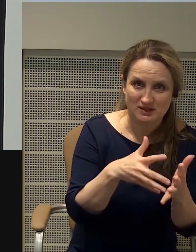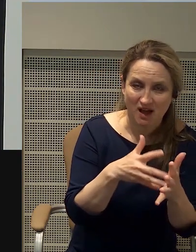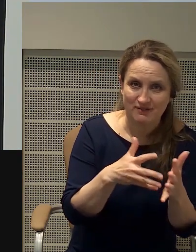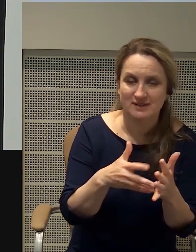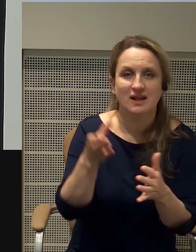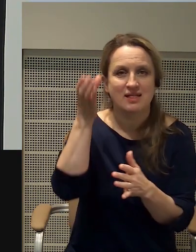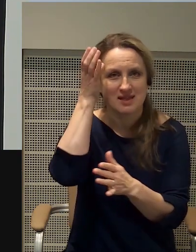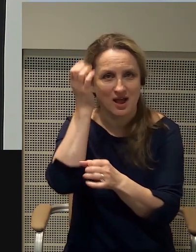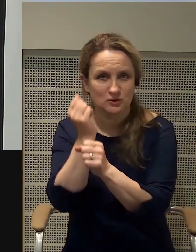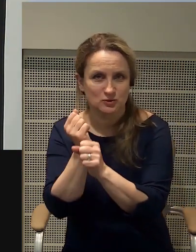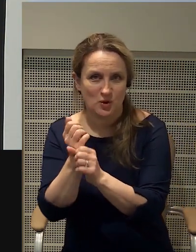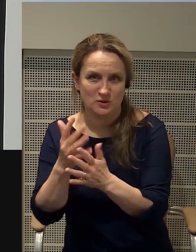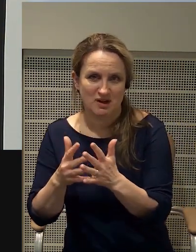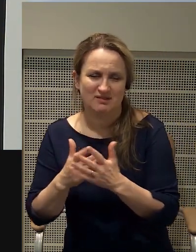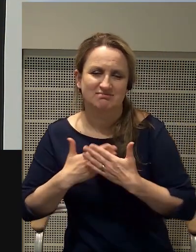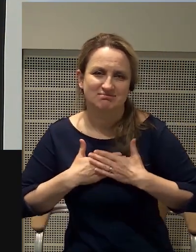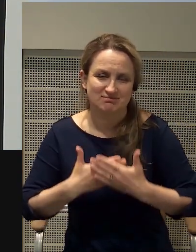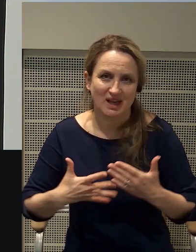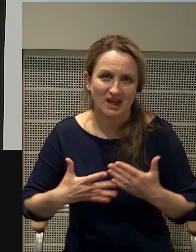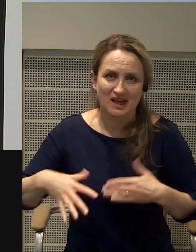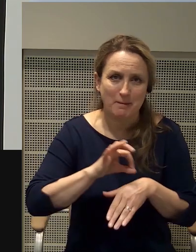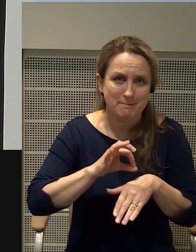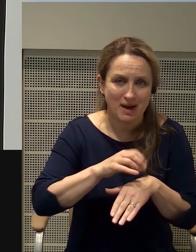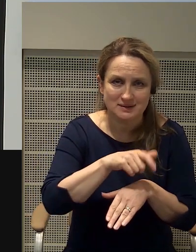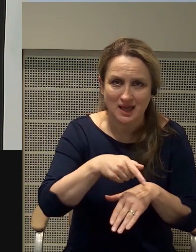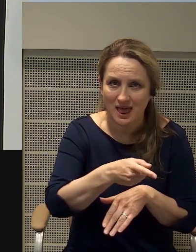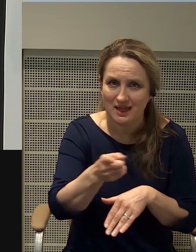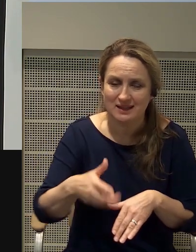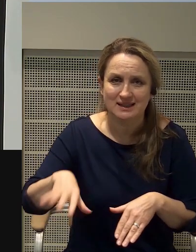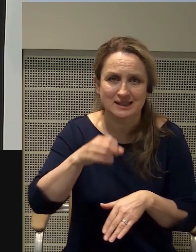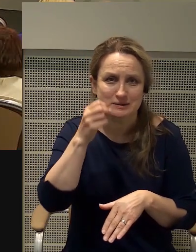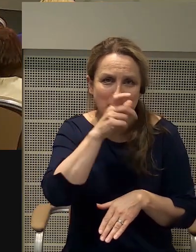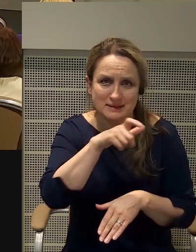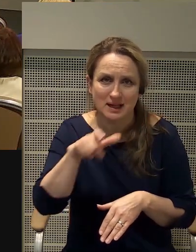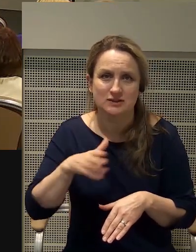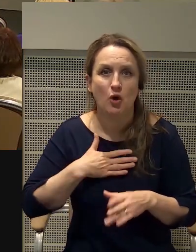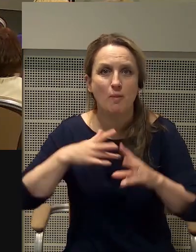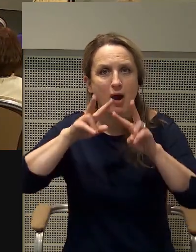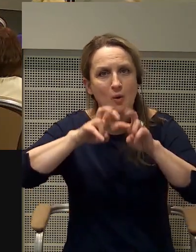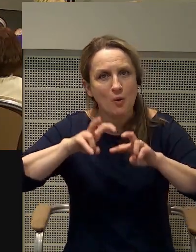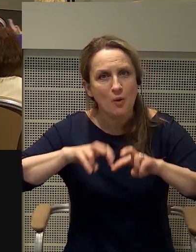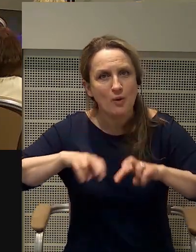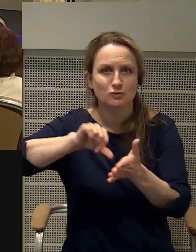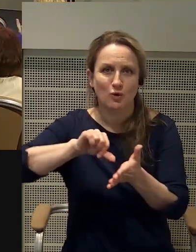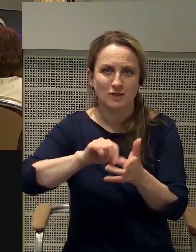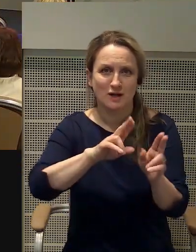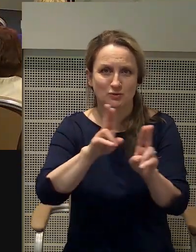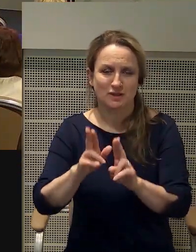studies on health-related quality of life research. Thank you so much for your attention. Thank you,